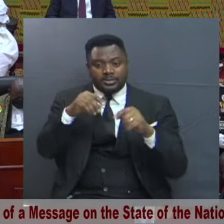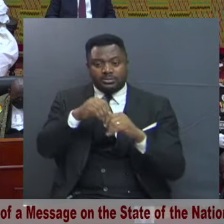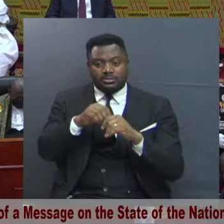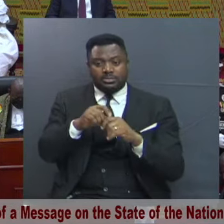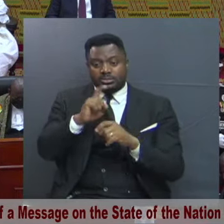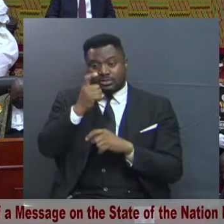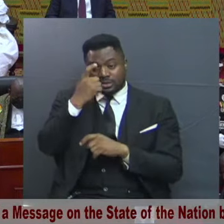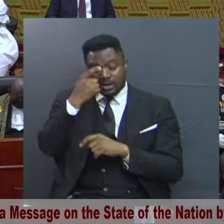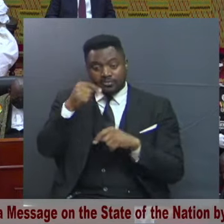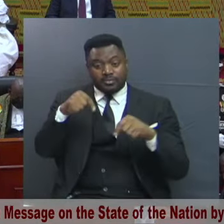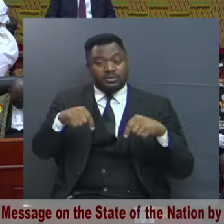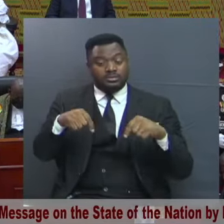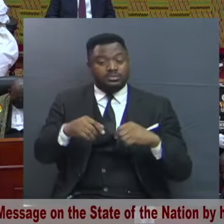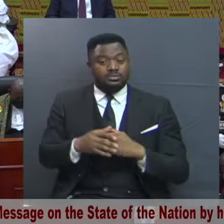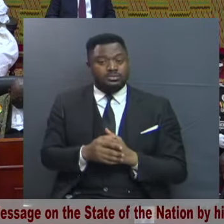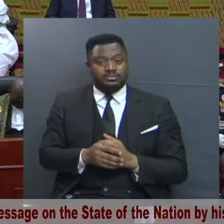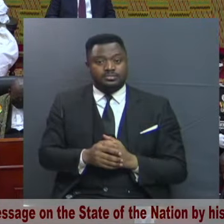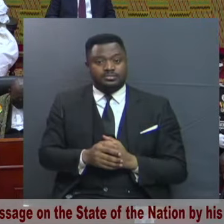the